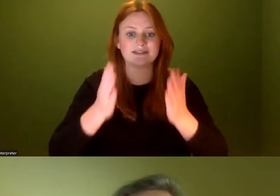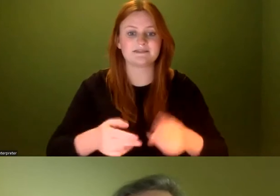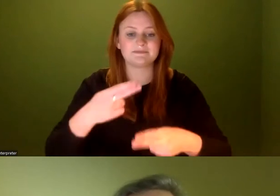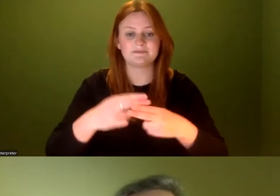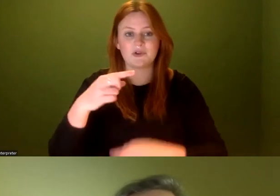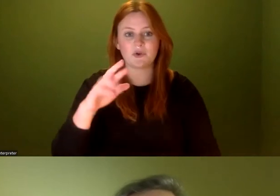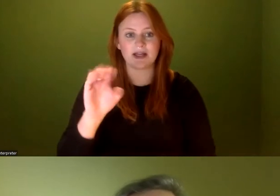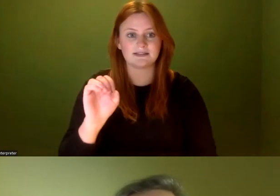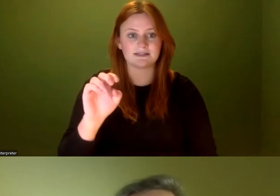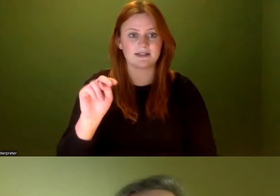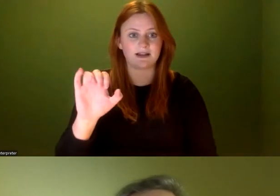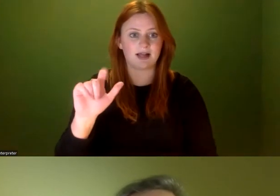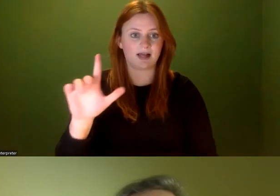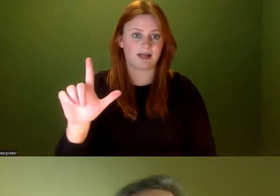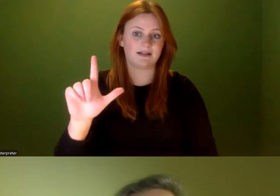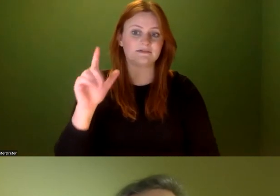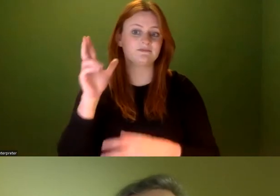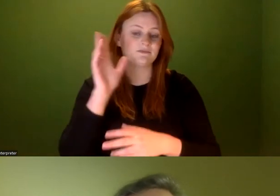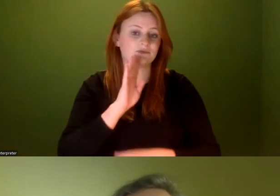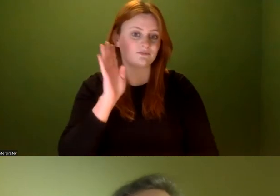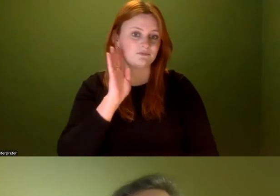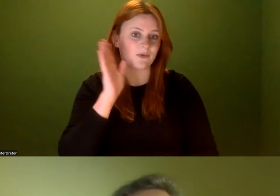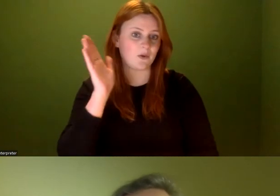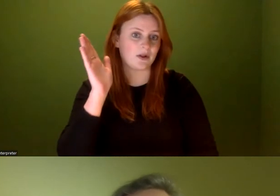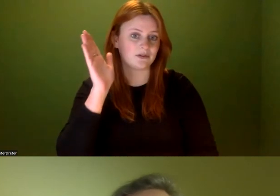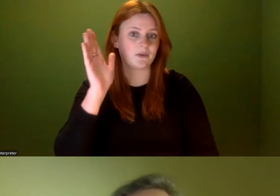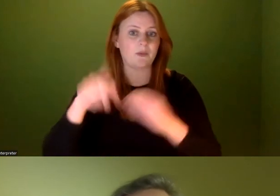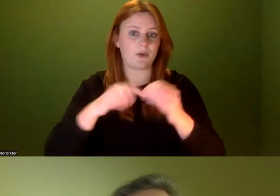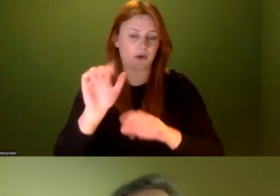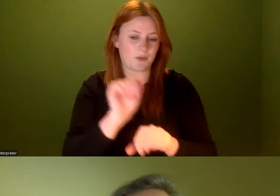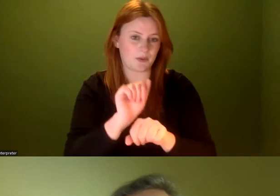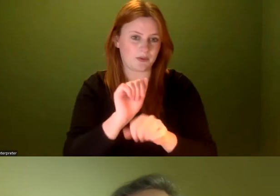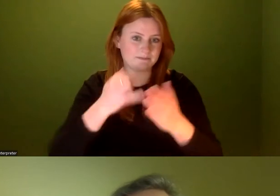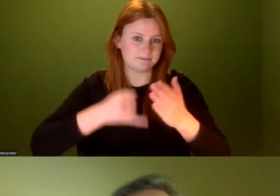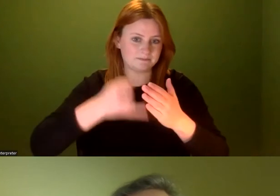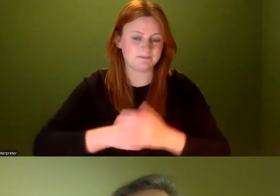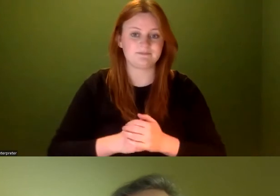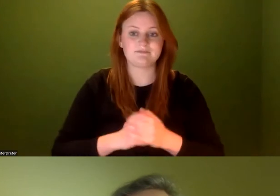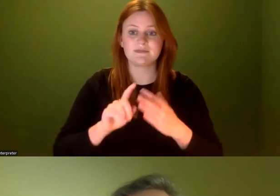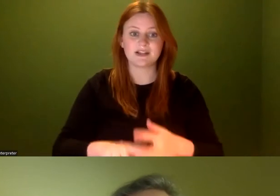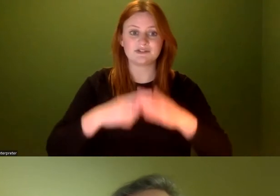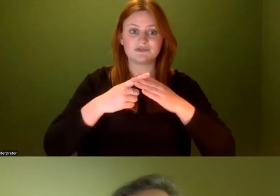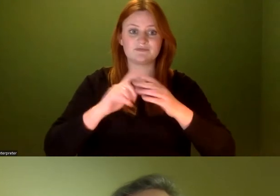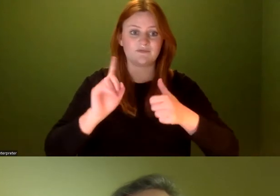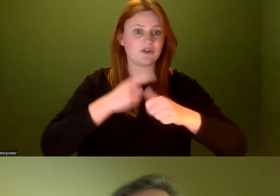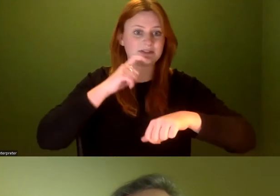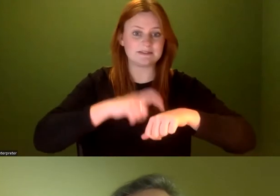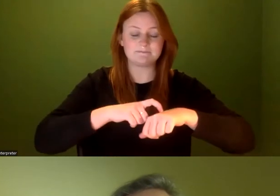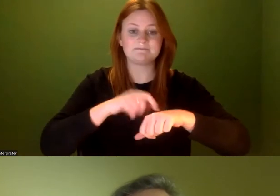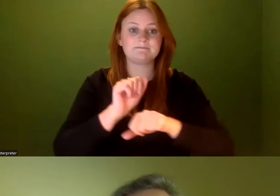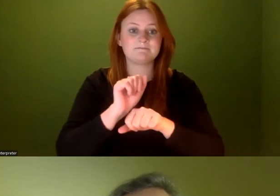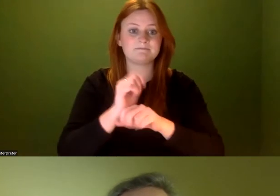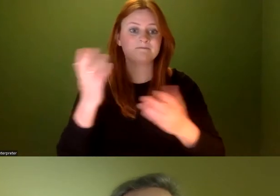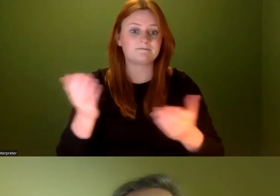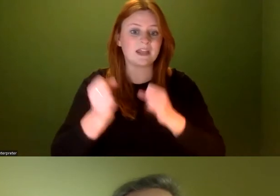work. Grace's talk is presented both as the inaugural event in Manitoba Craft Council's Year of Ecocraft,